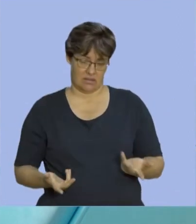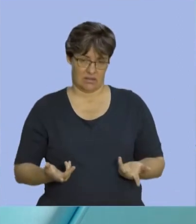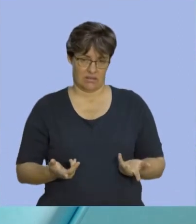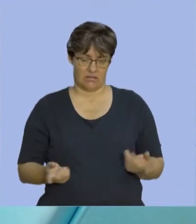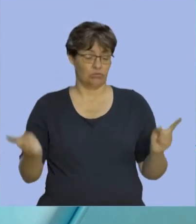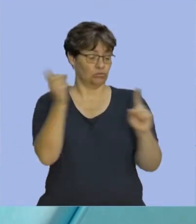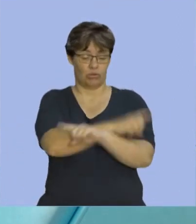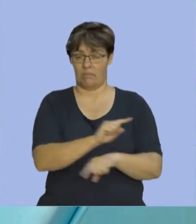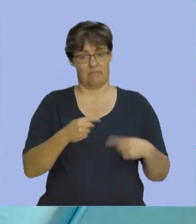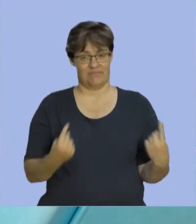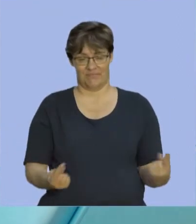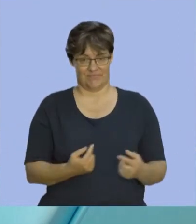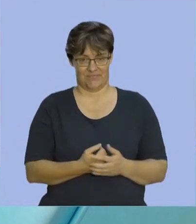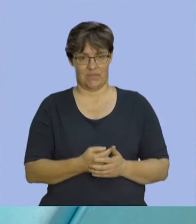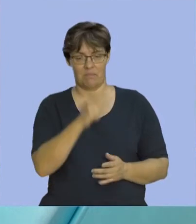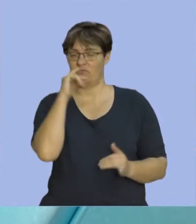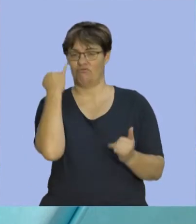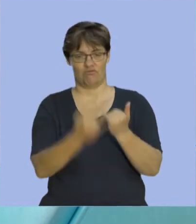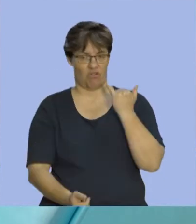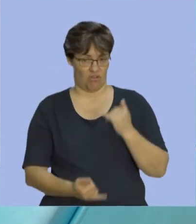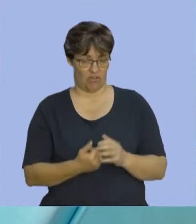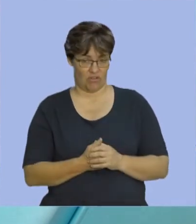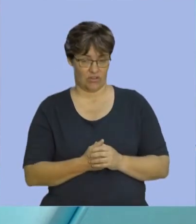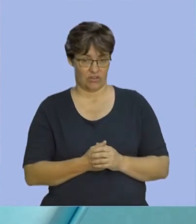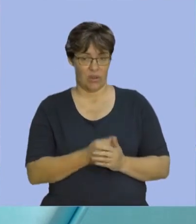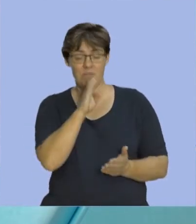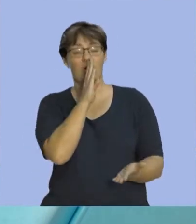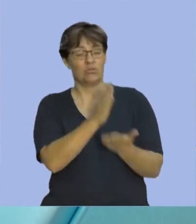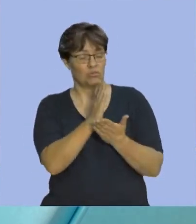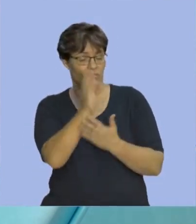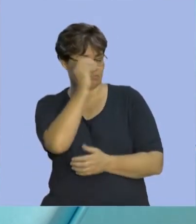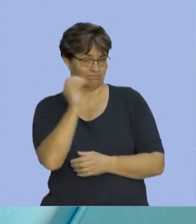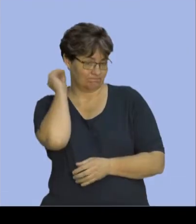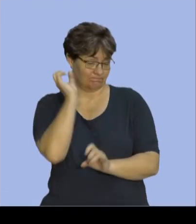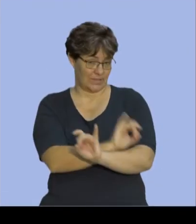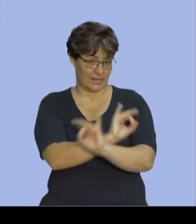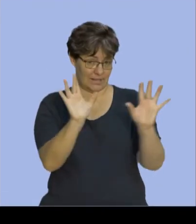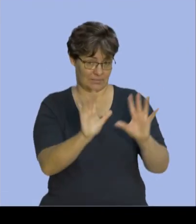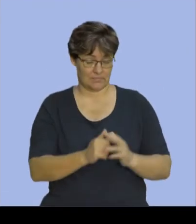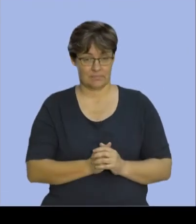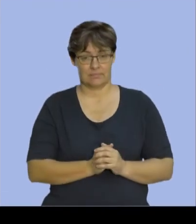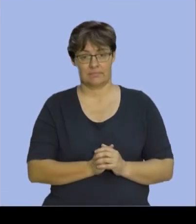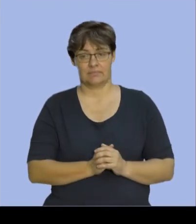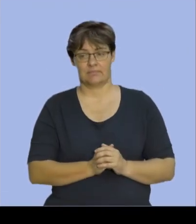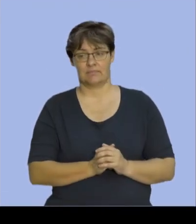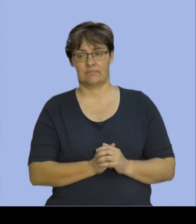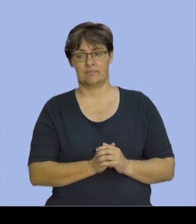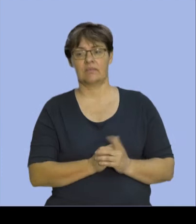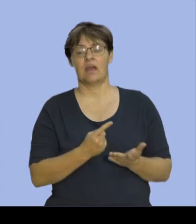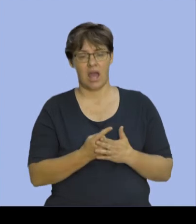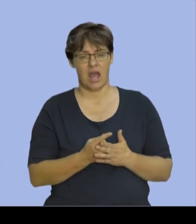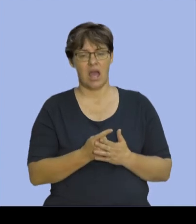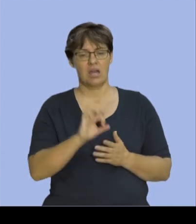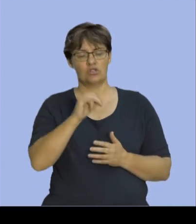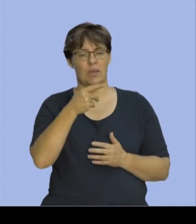them around. You swap them around, incorrect. So make sure that you know that. And then the shape is normally